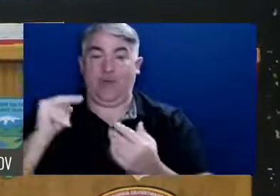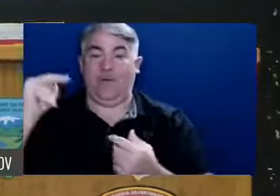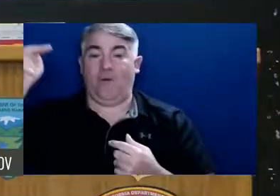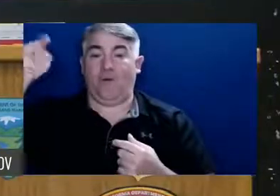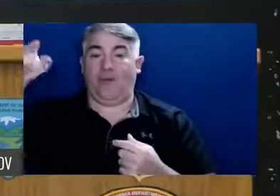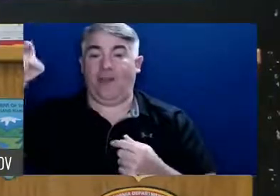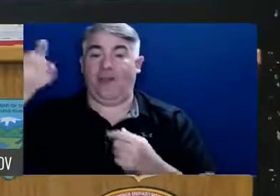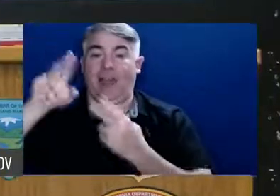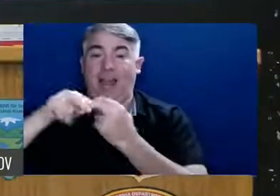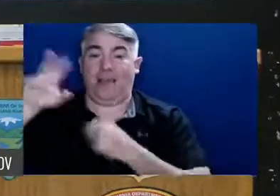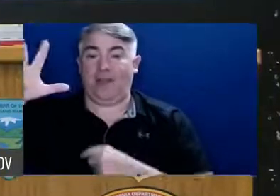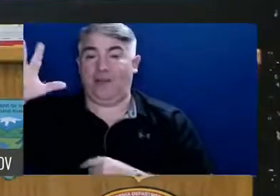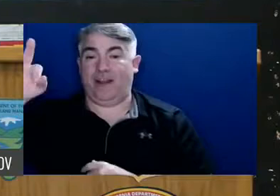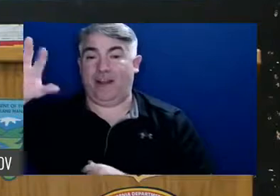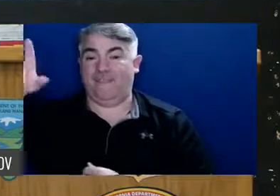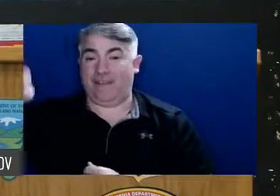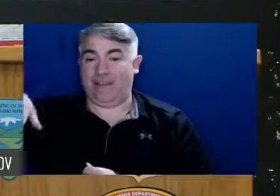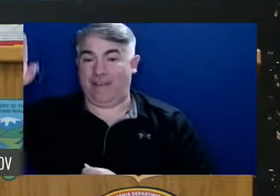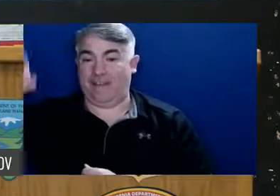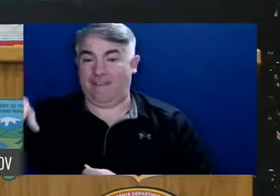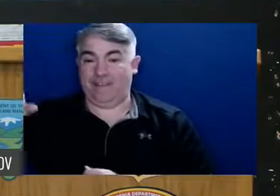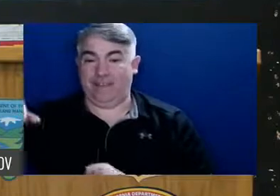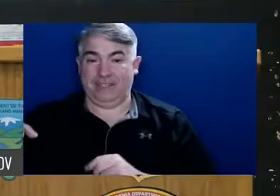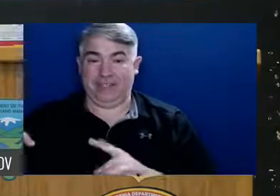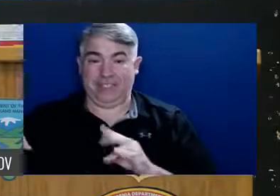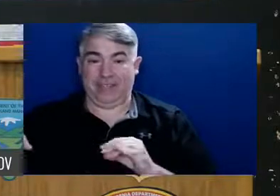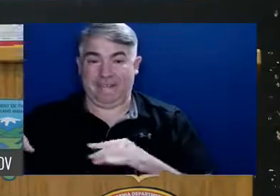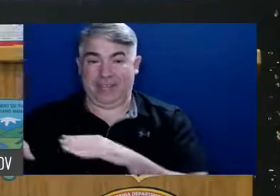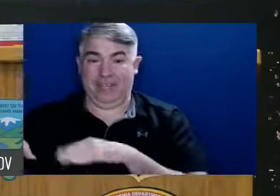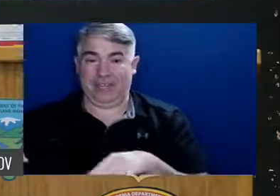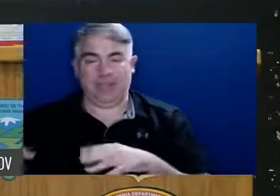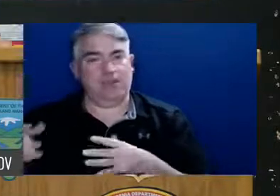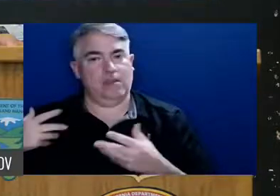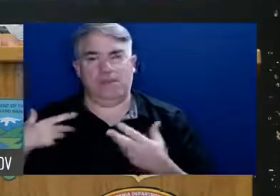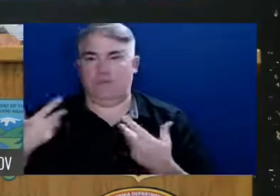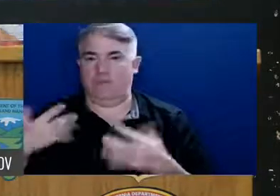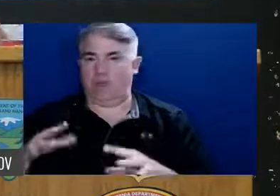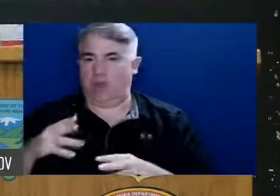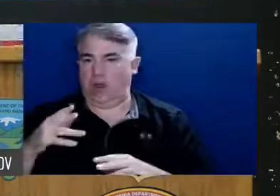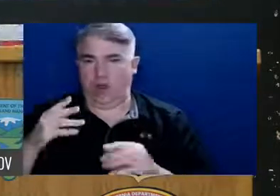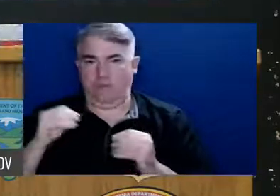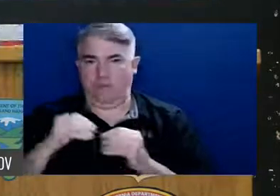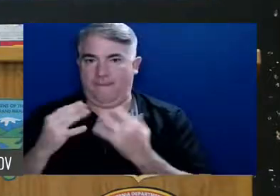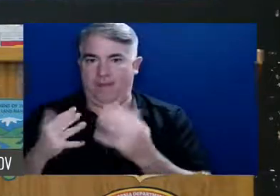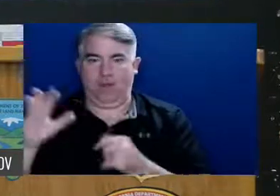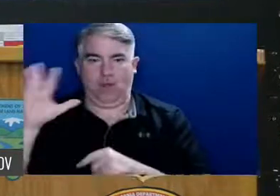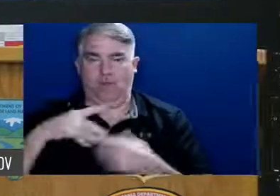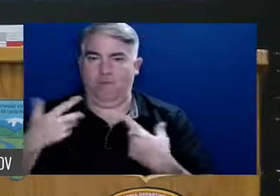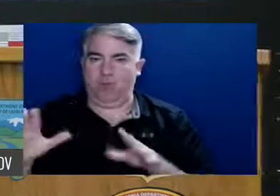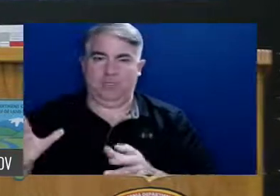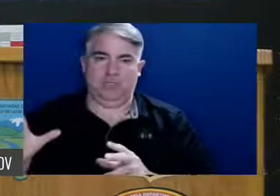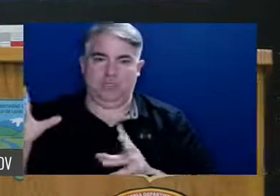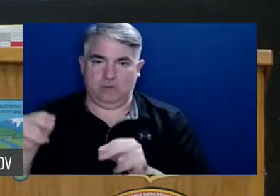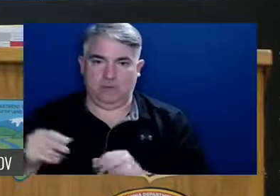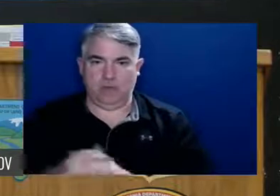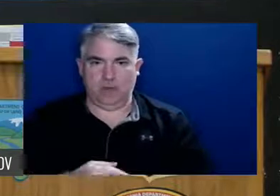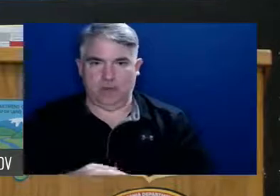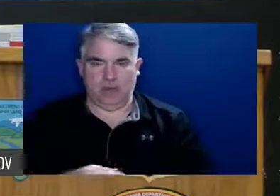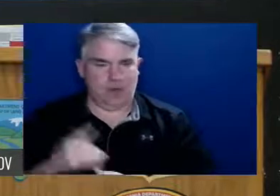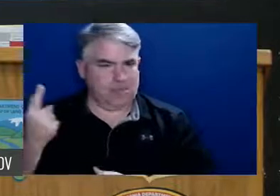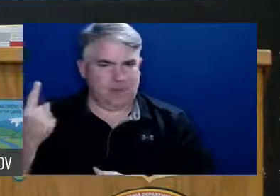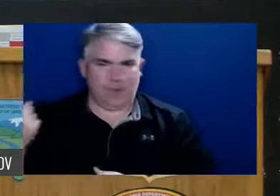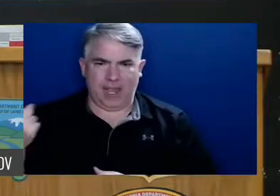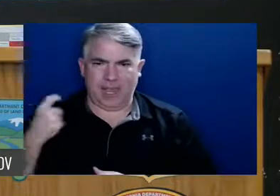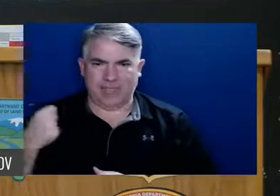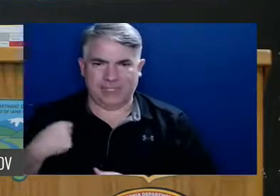as well that we just do not want to see any more impact to. So we did get a question asking how will this wetter than expected